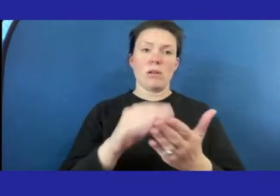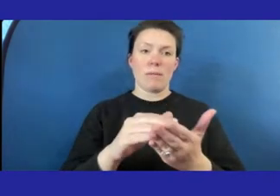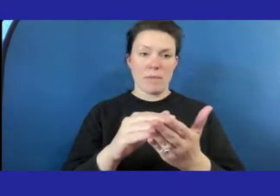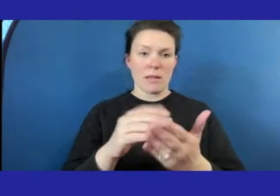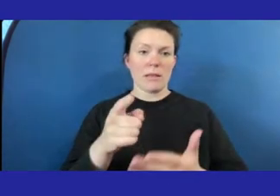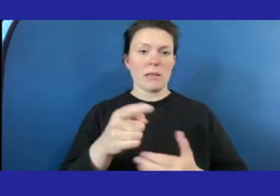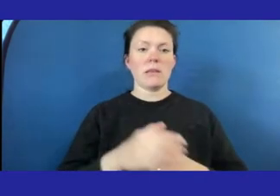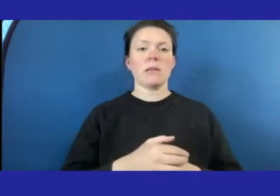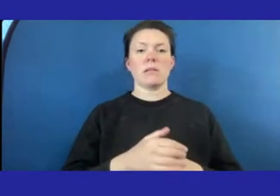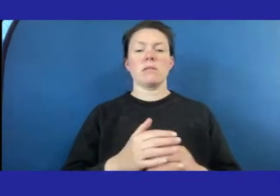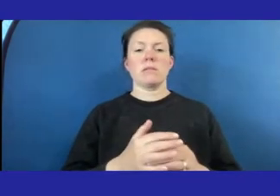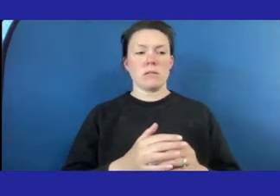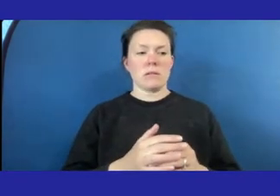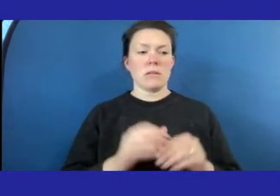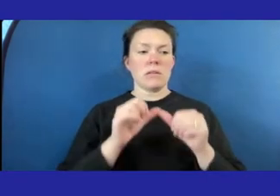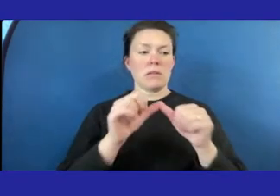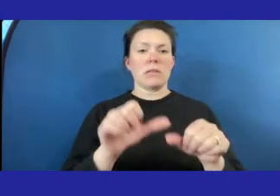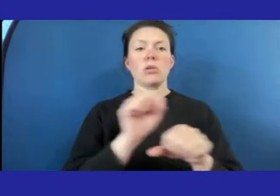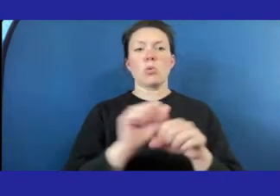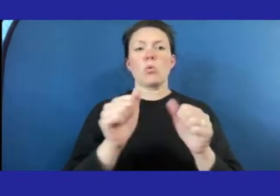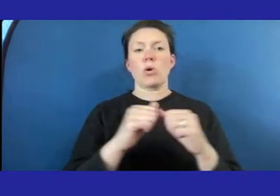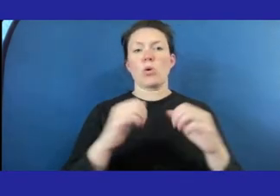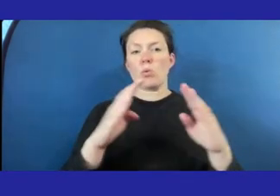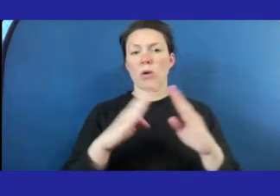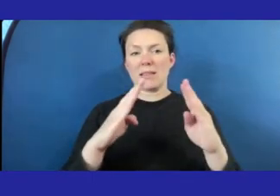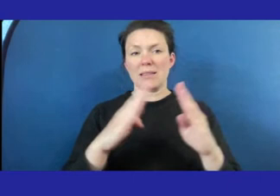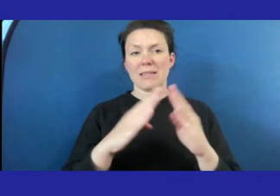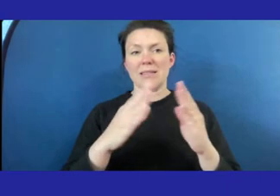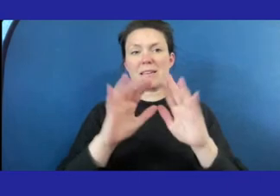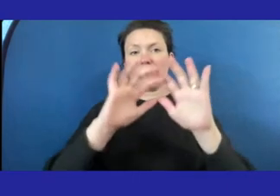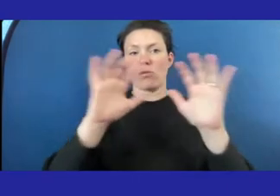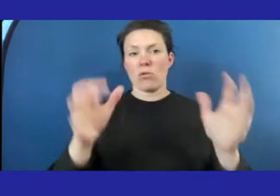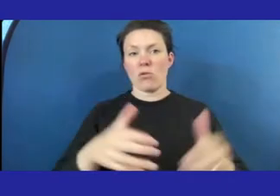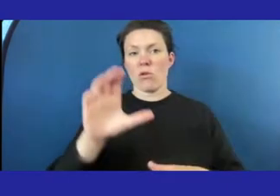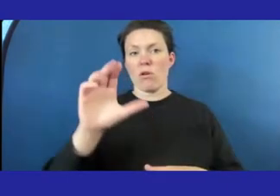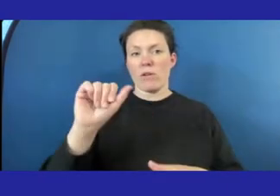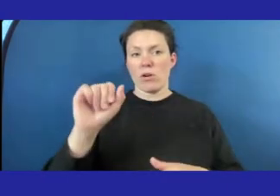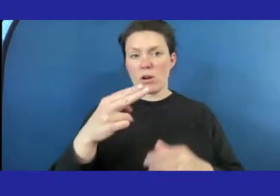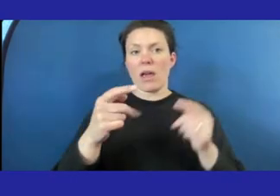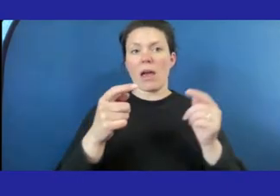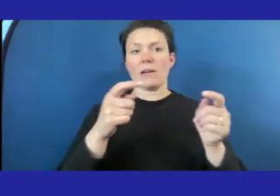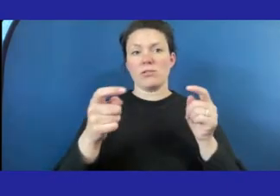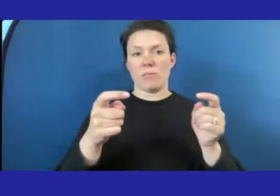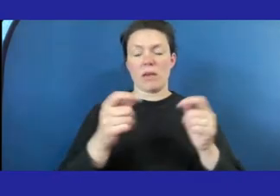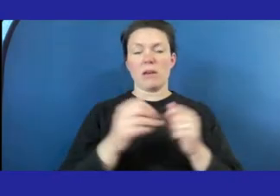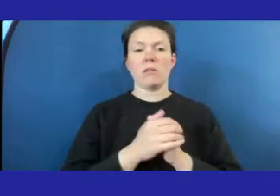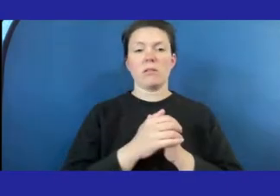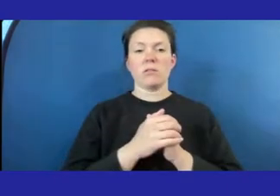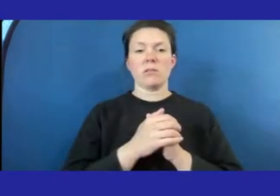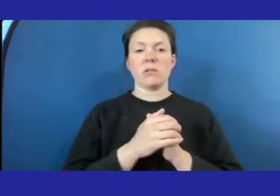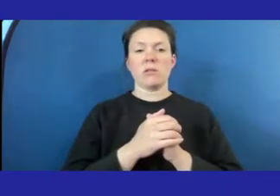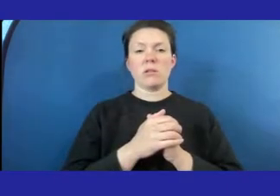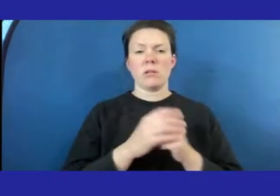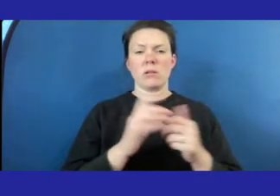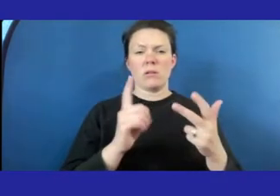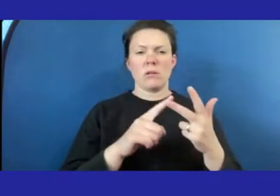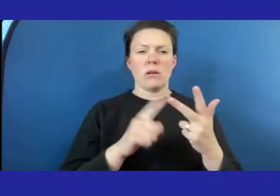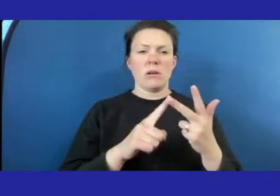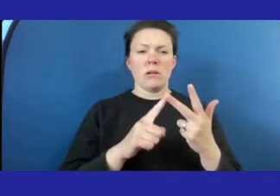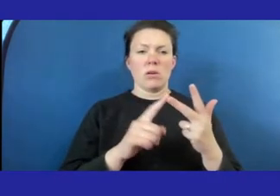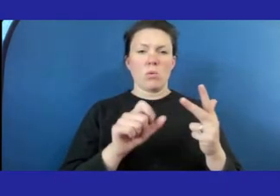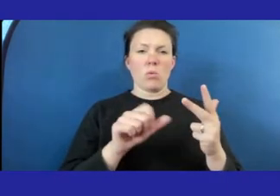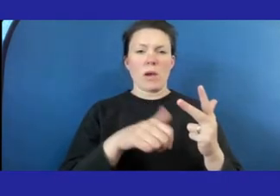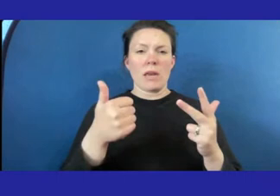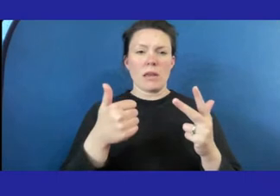work, with the city just on our overall cash management. There was another peg